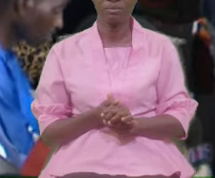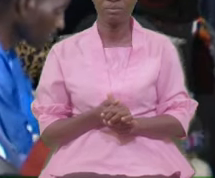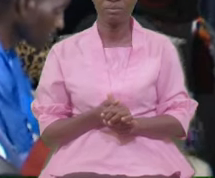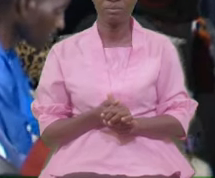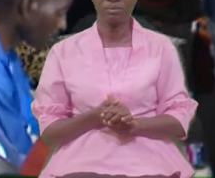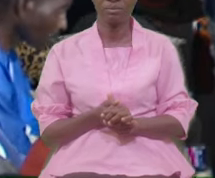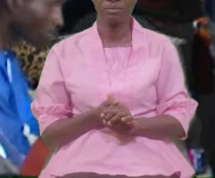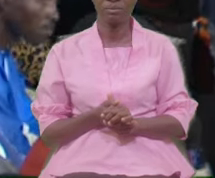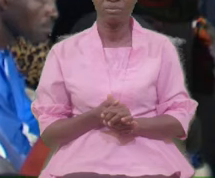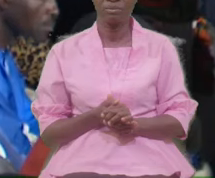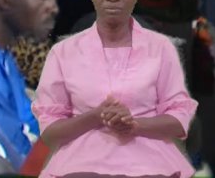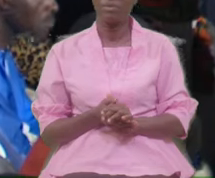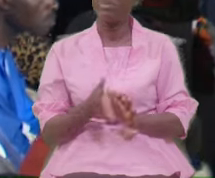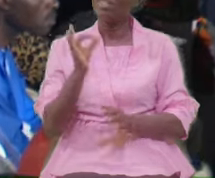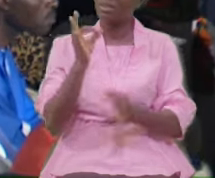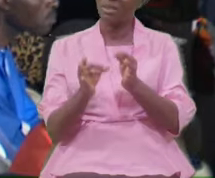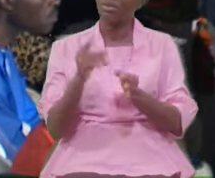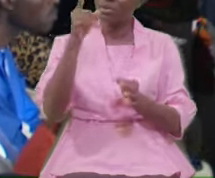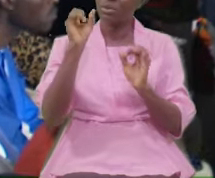ka can